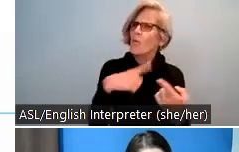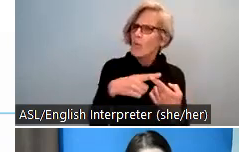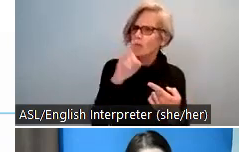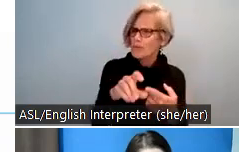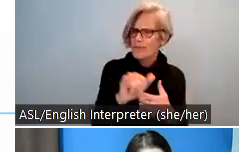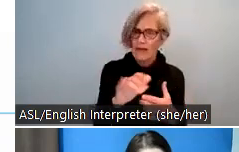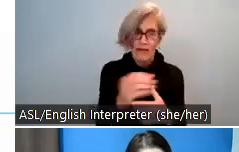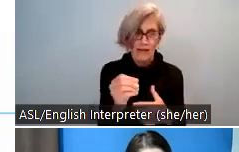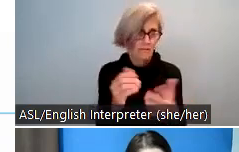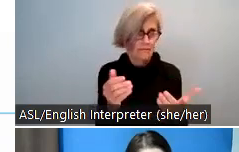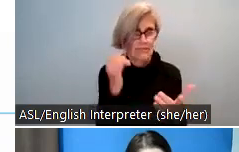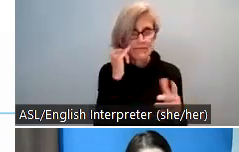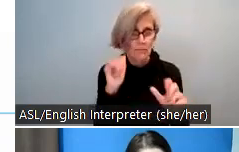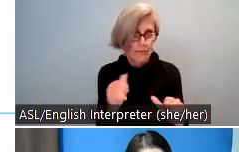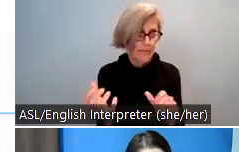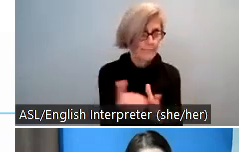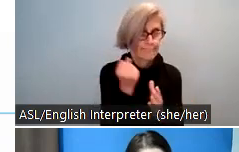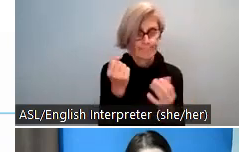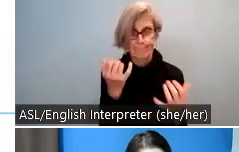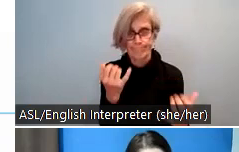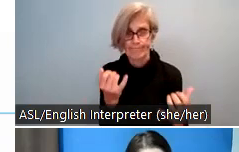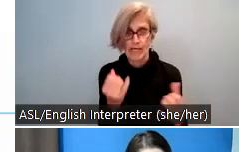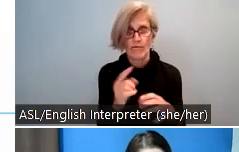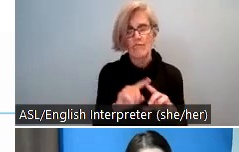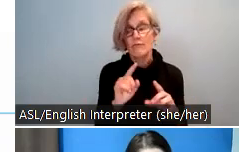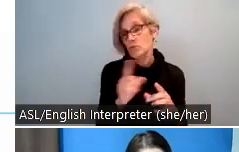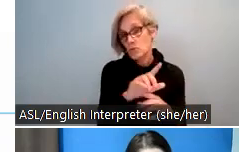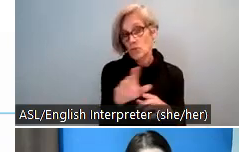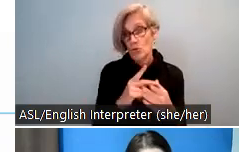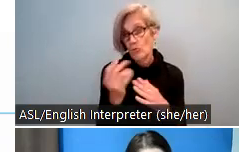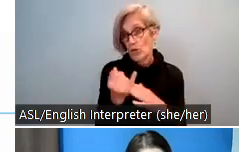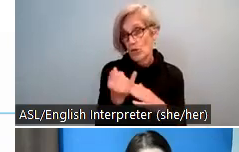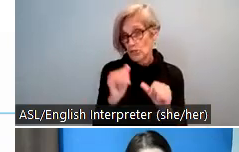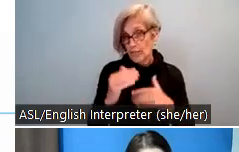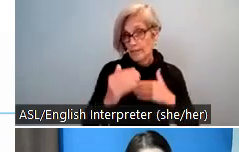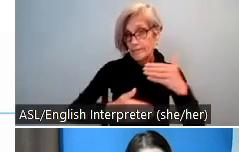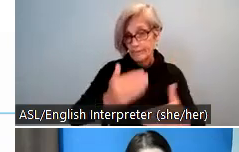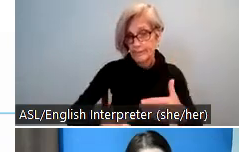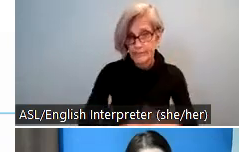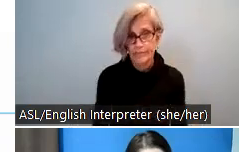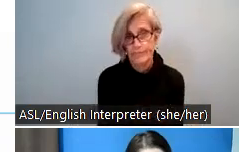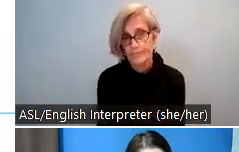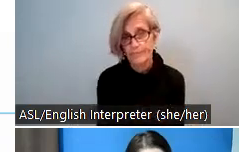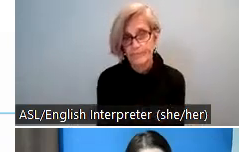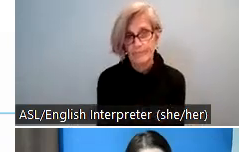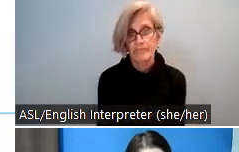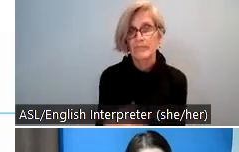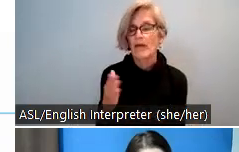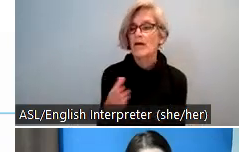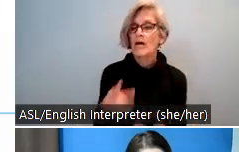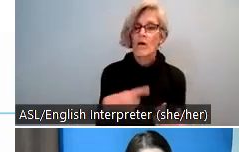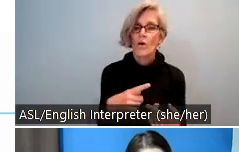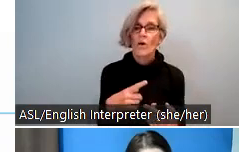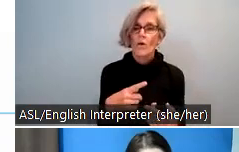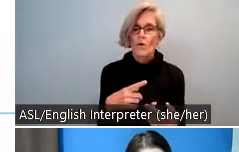those obtained to get the project up and running. The kit of parts safety demonstration project dates, that's only if